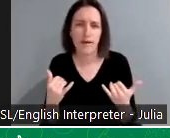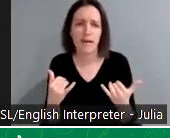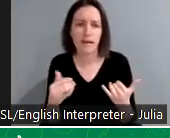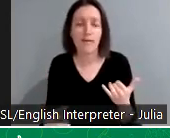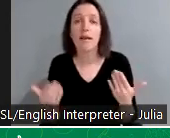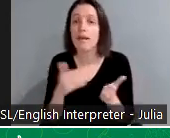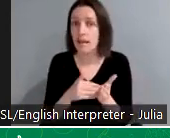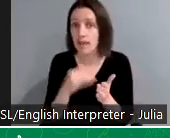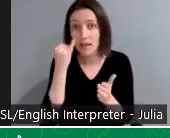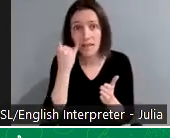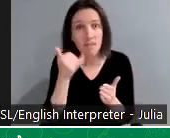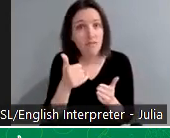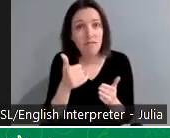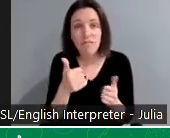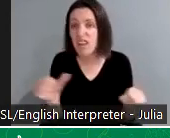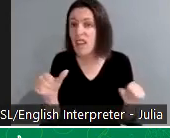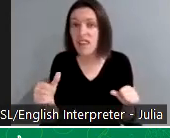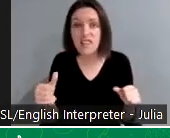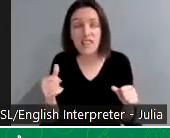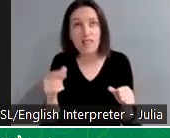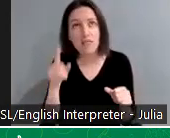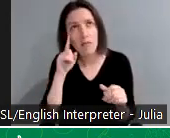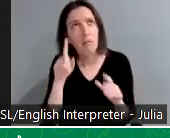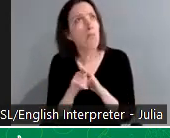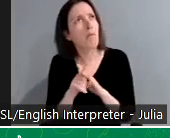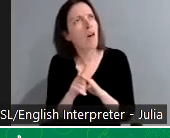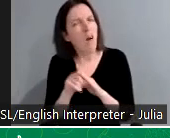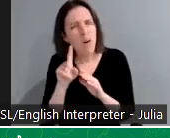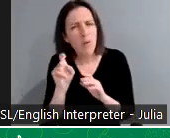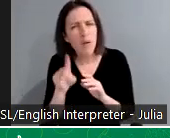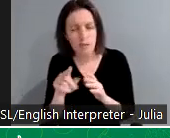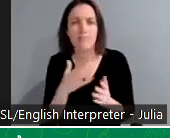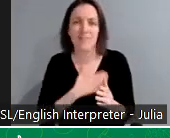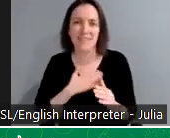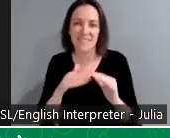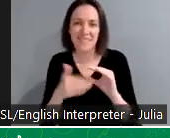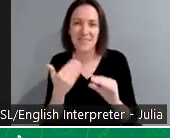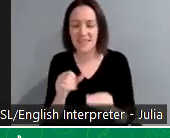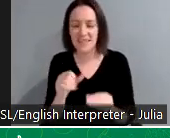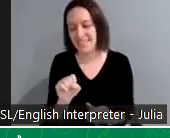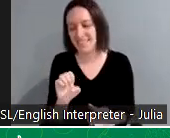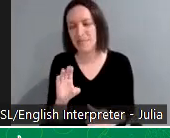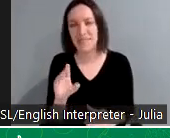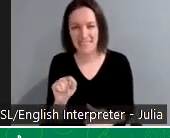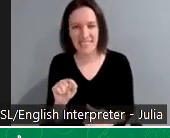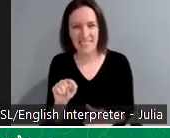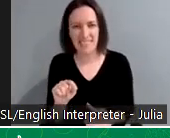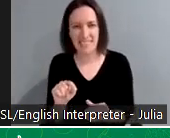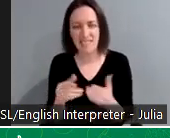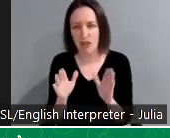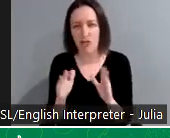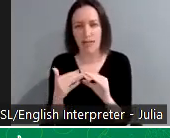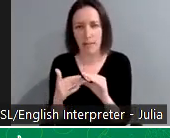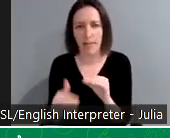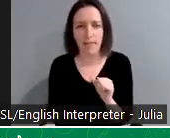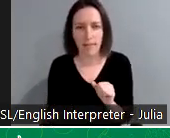you have any questions that come up after this call, feel free to email us at our S-EBT general email,